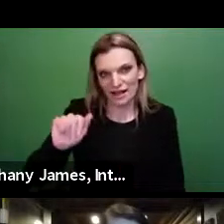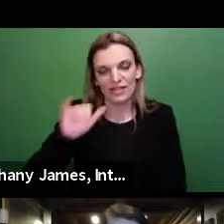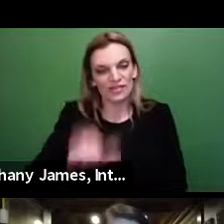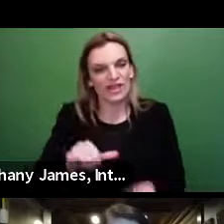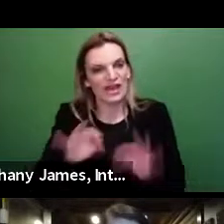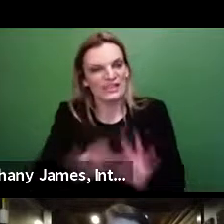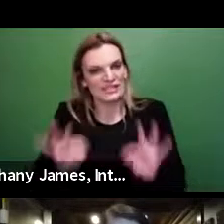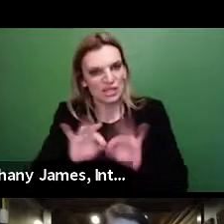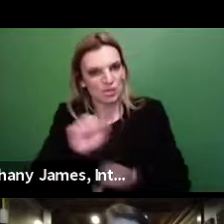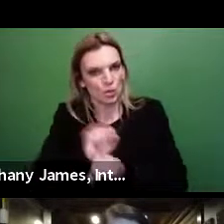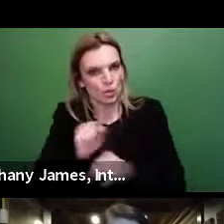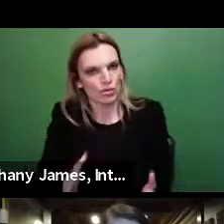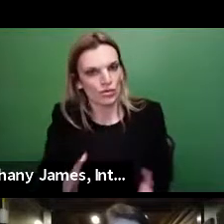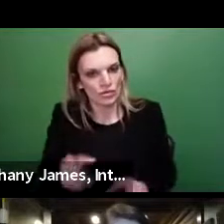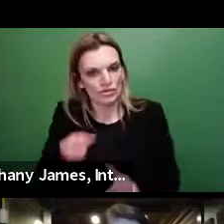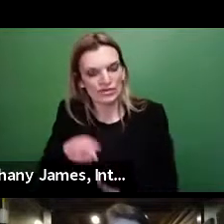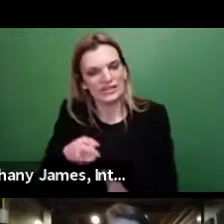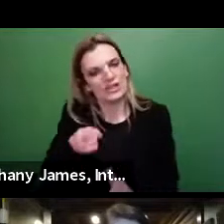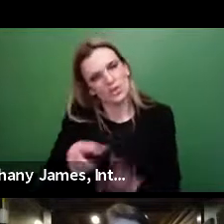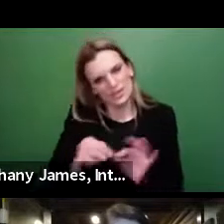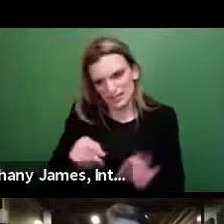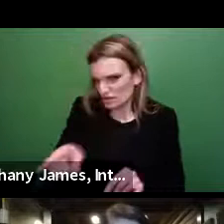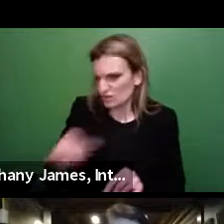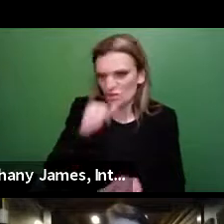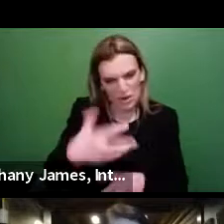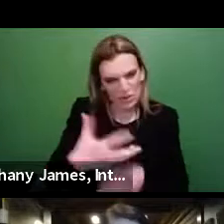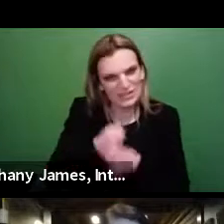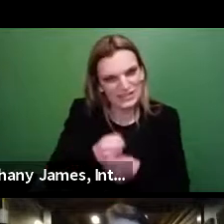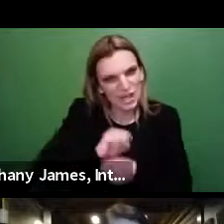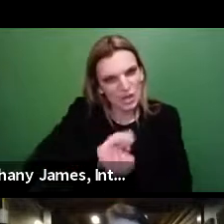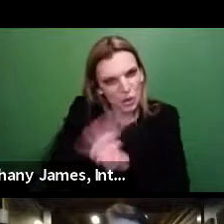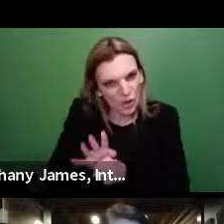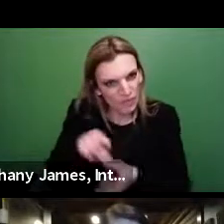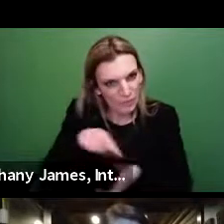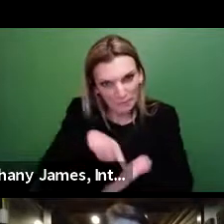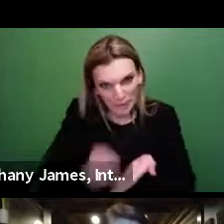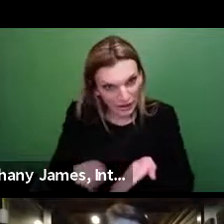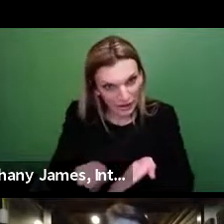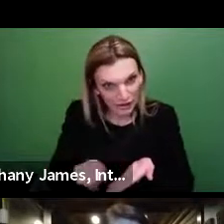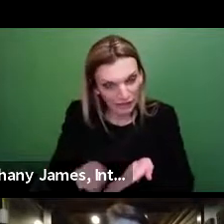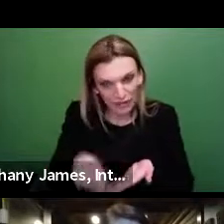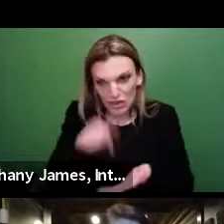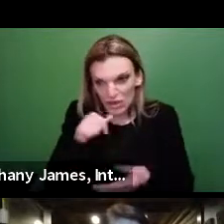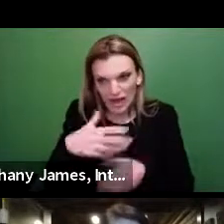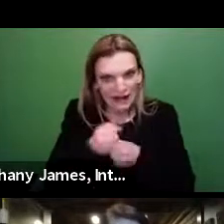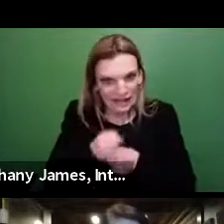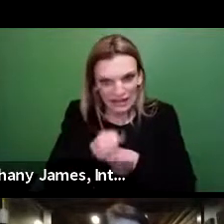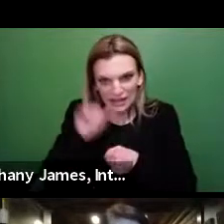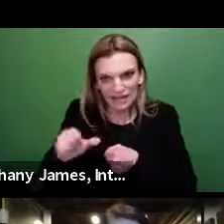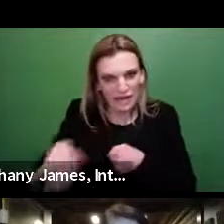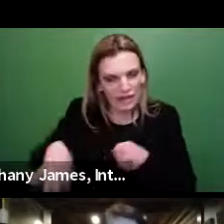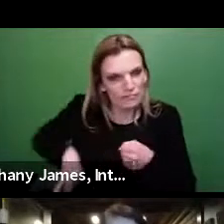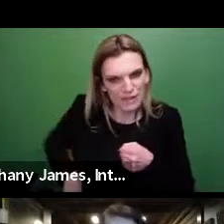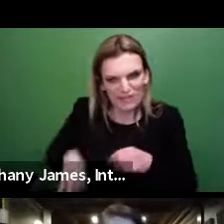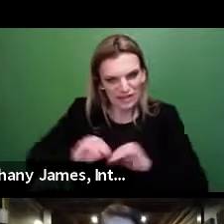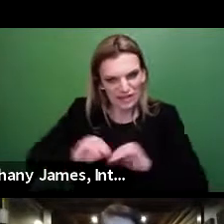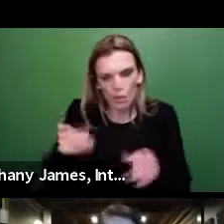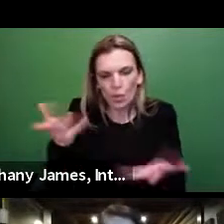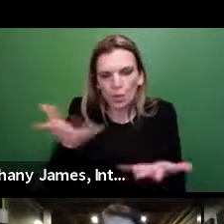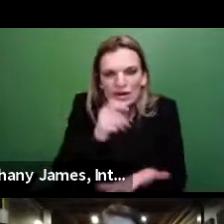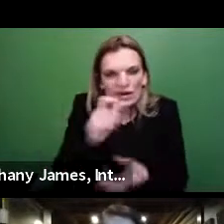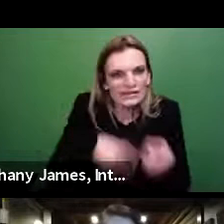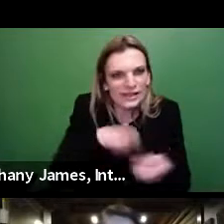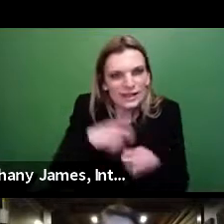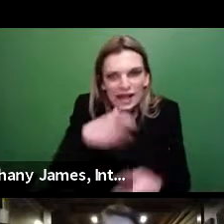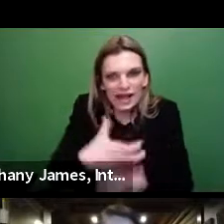stating that they're not receiving COVID pay, they're not receiving pass-through dollars. What is it that they're not receiving?